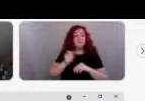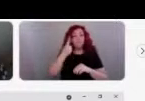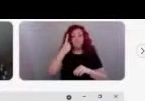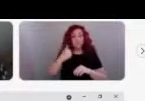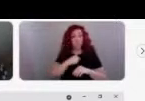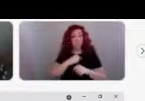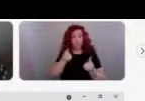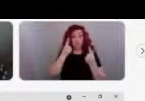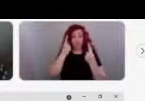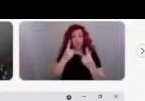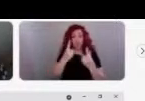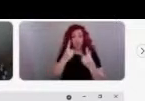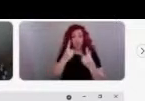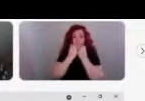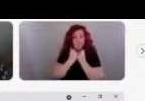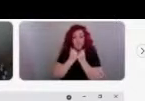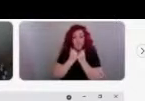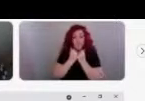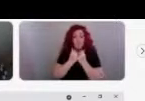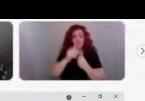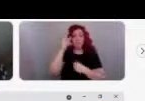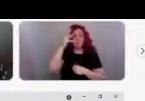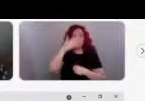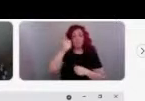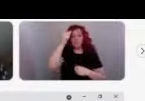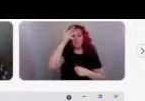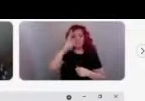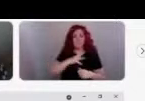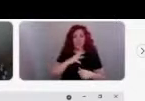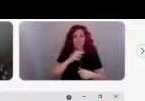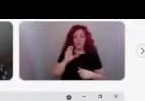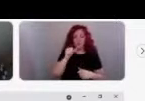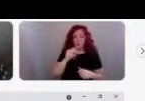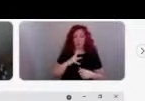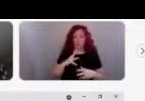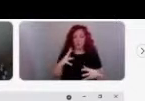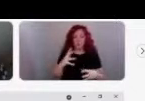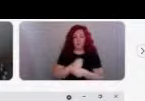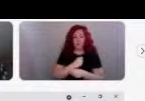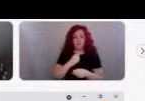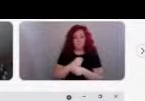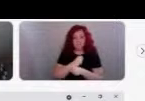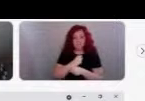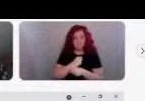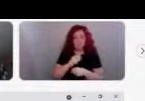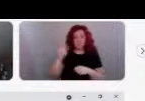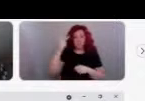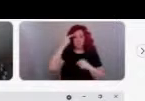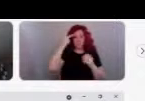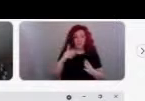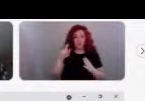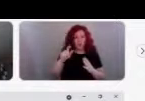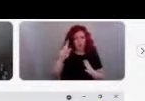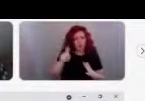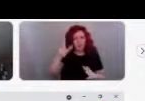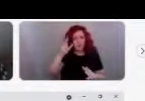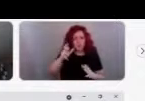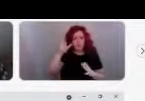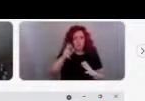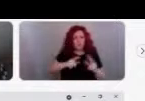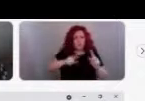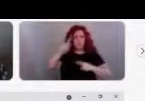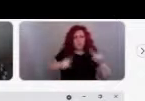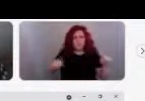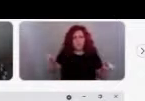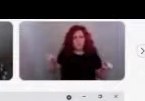the best man or woman win politicians should have to listen to a diverse array of constituents and